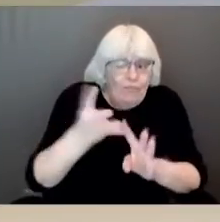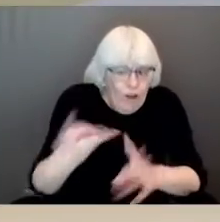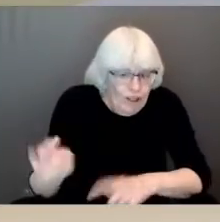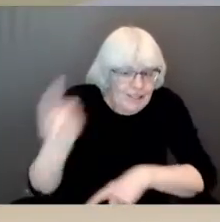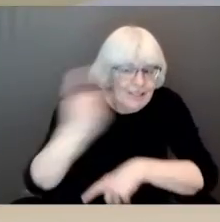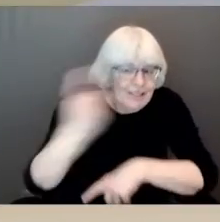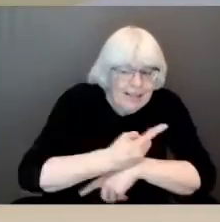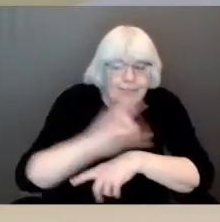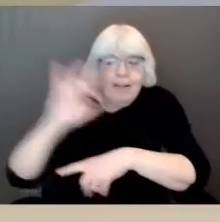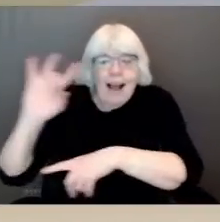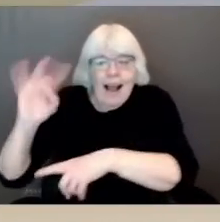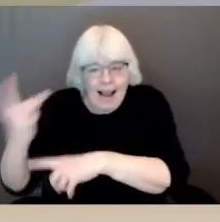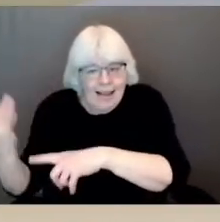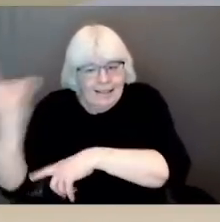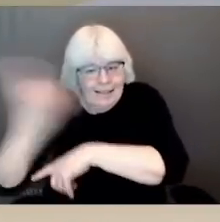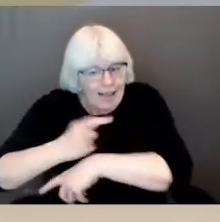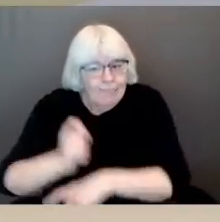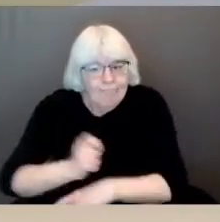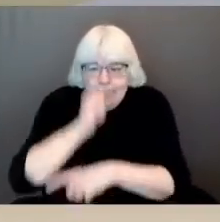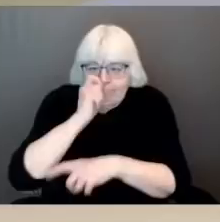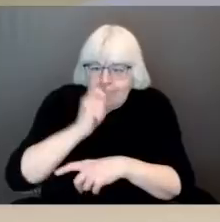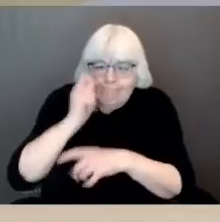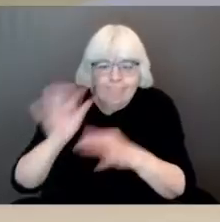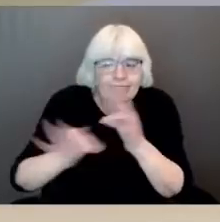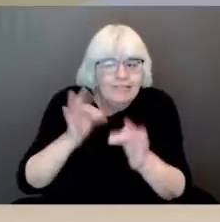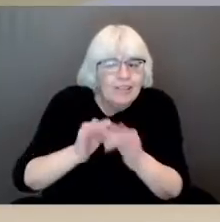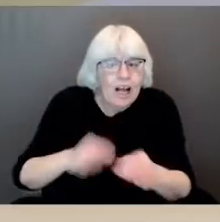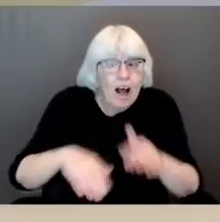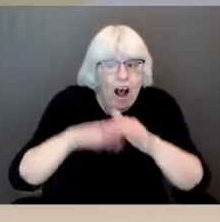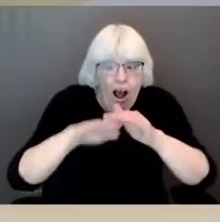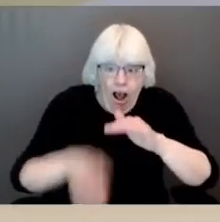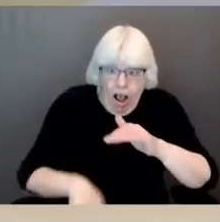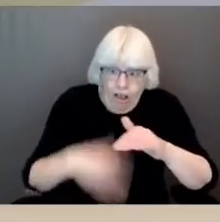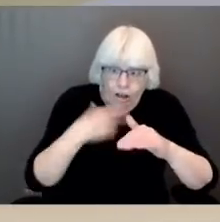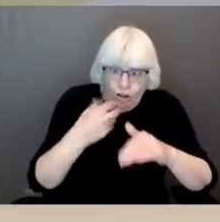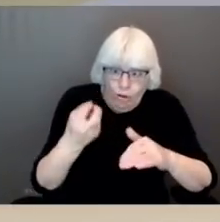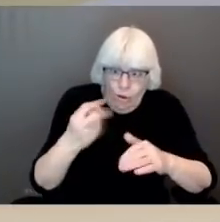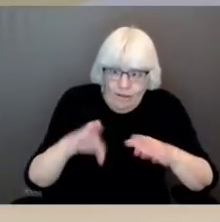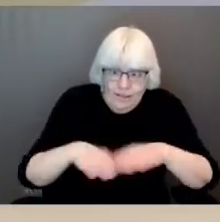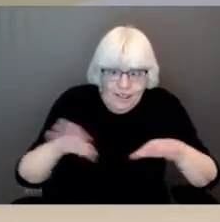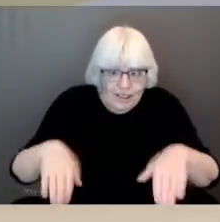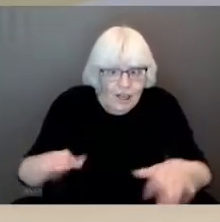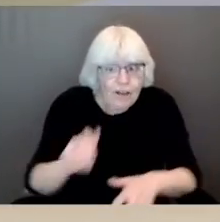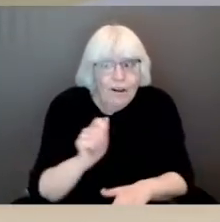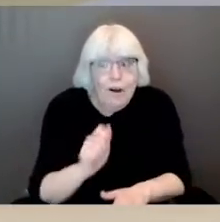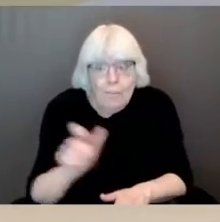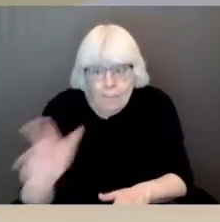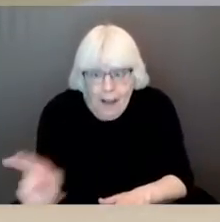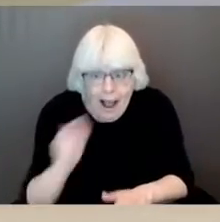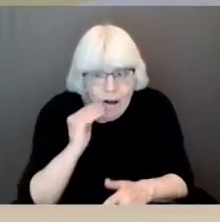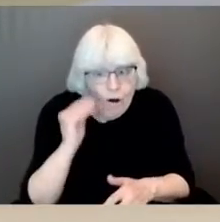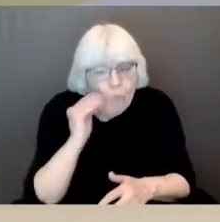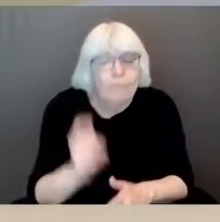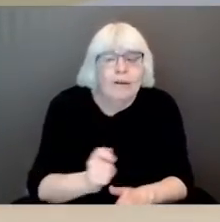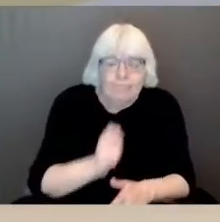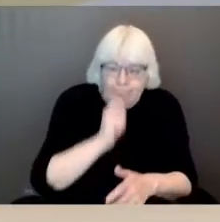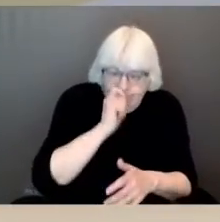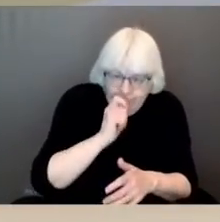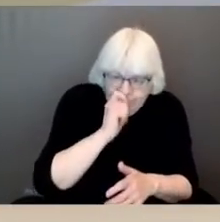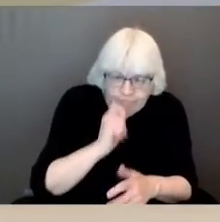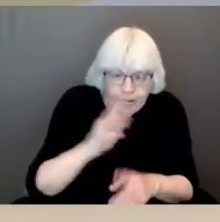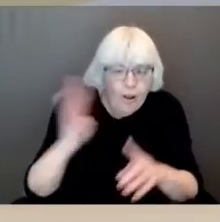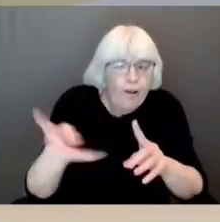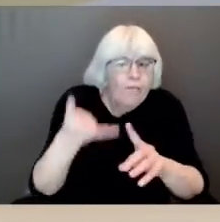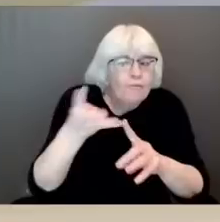province will be tested on entry to the province, and then twice, again on day 4 and day 8. School-aged children who return